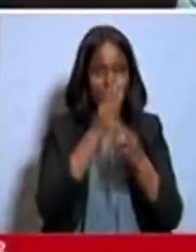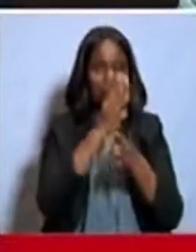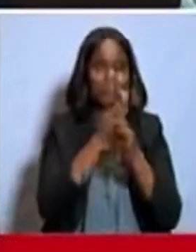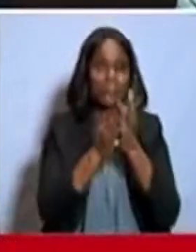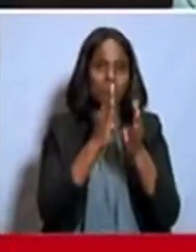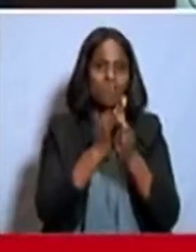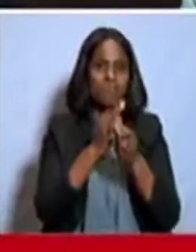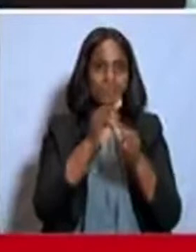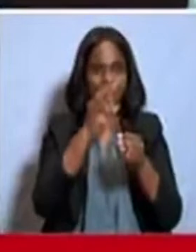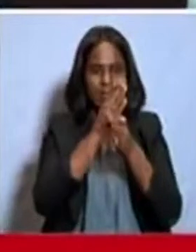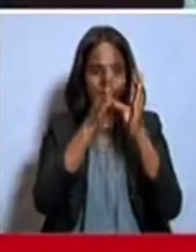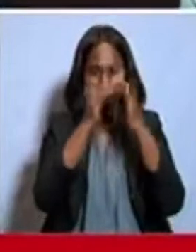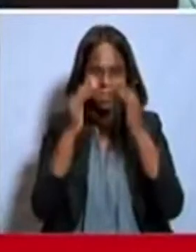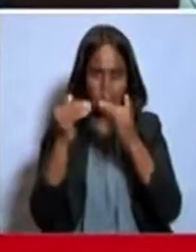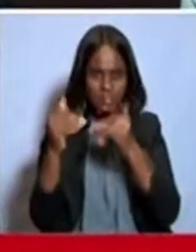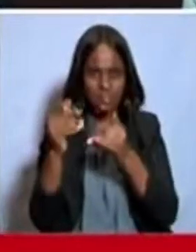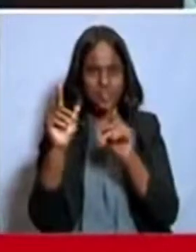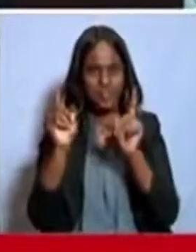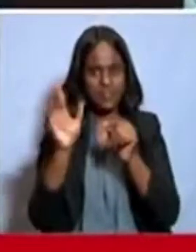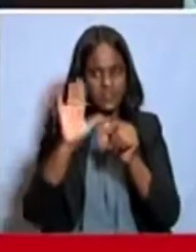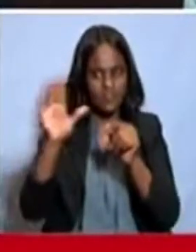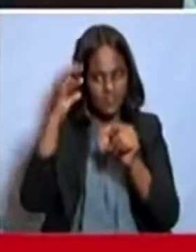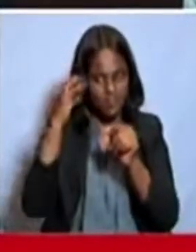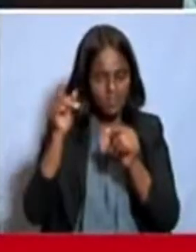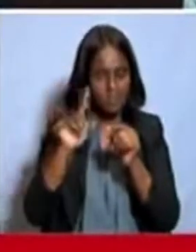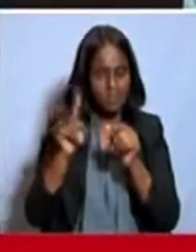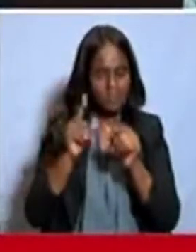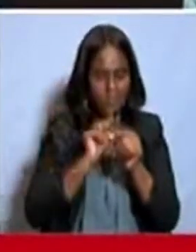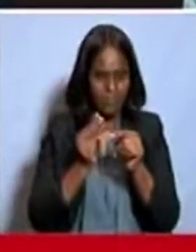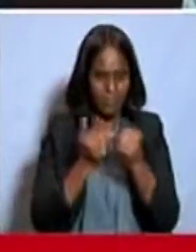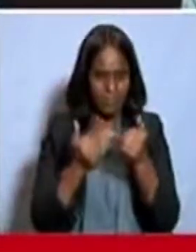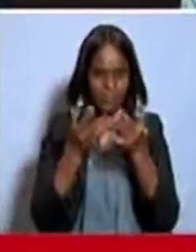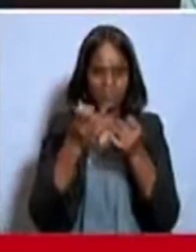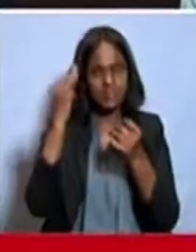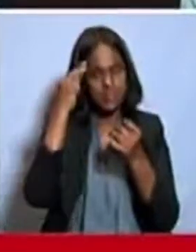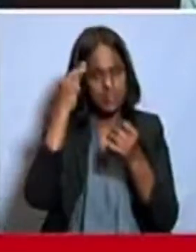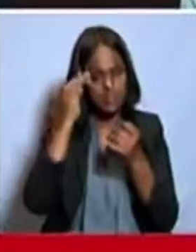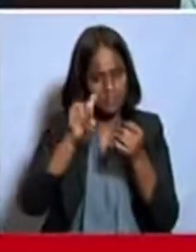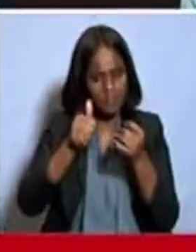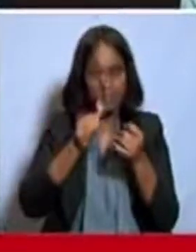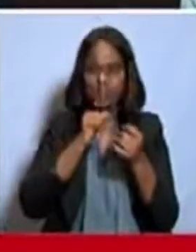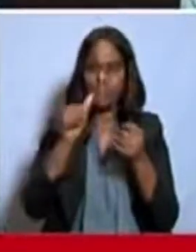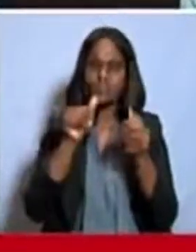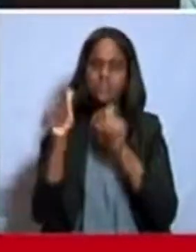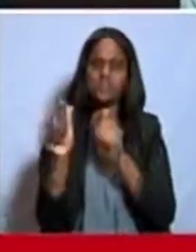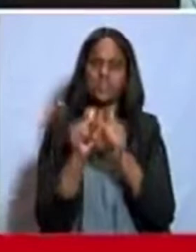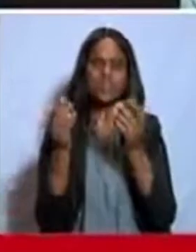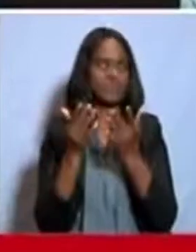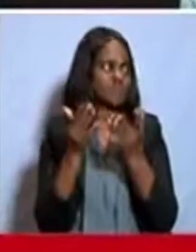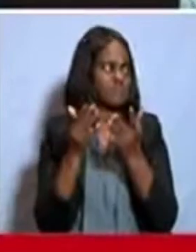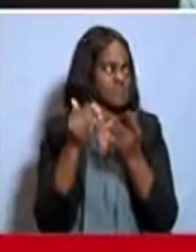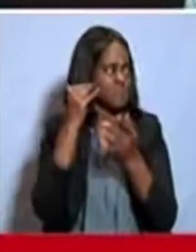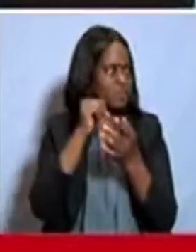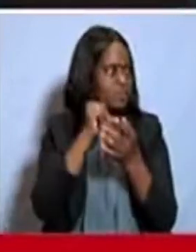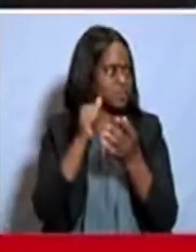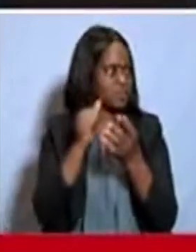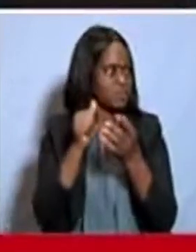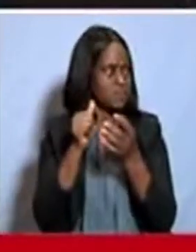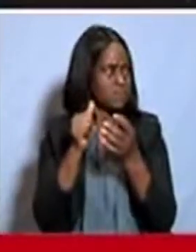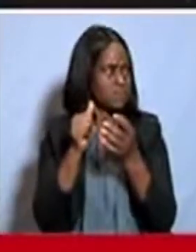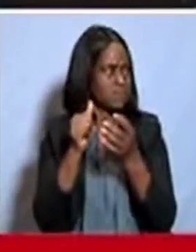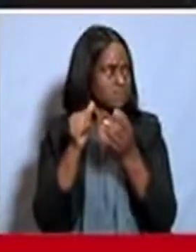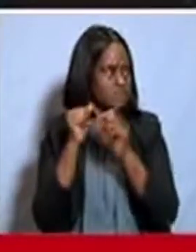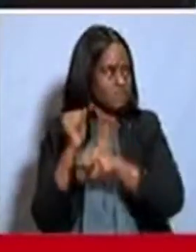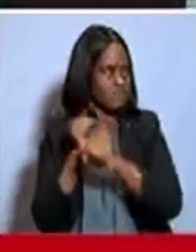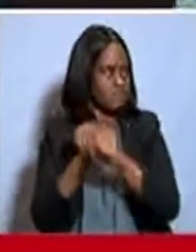these structures? We want to know, why didn't they take affirmative action? Why didn't they protect government land when it